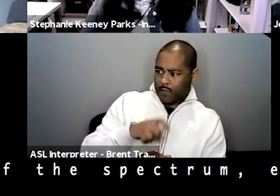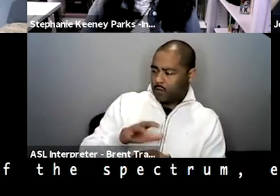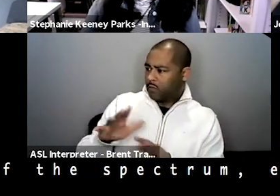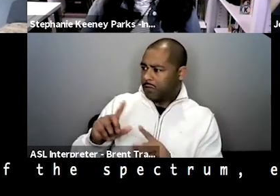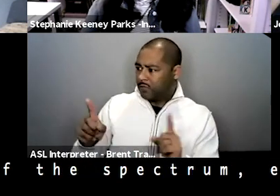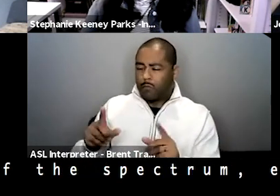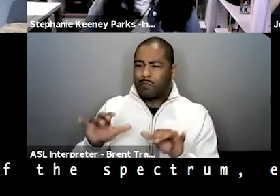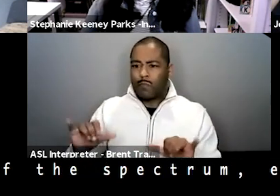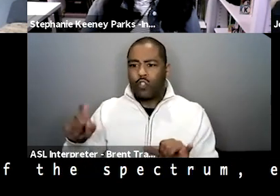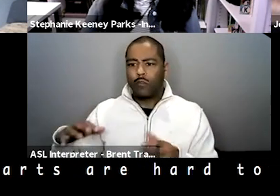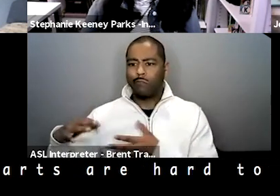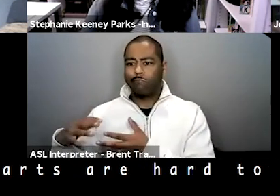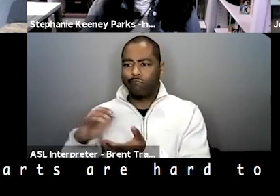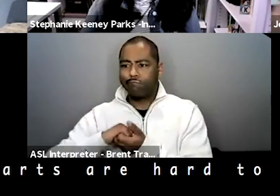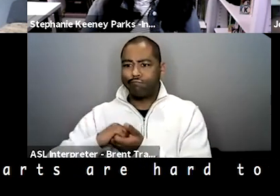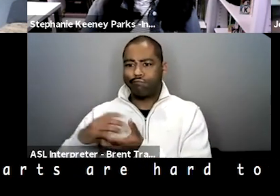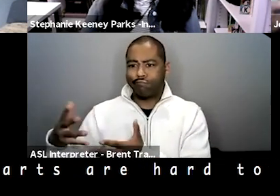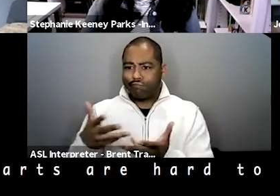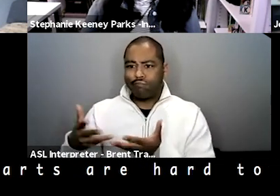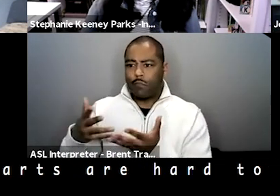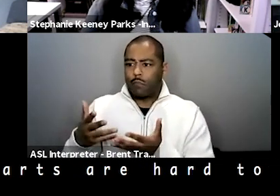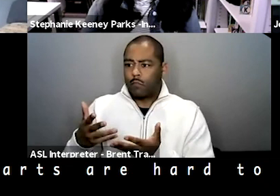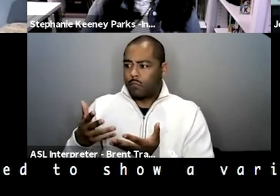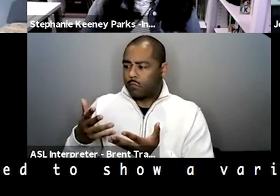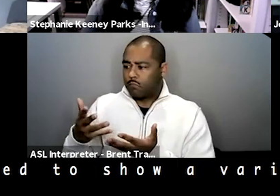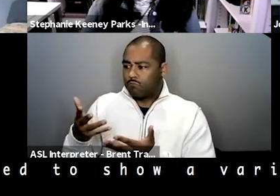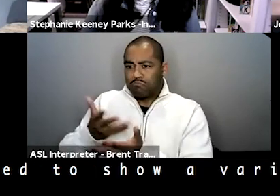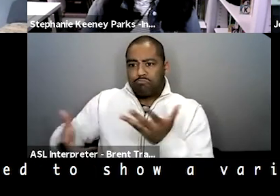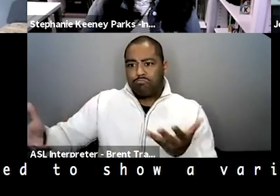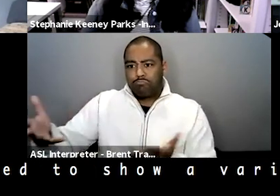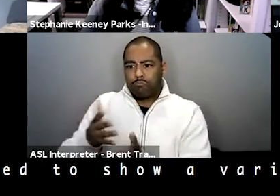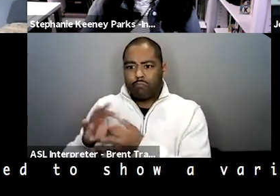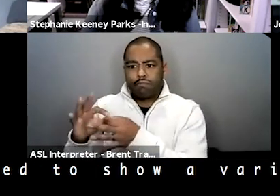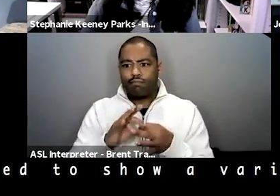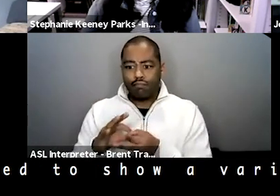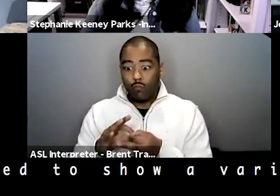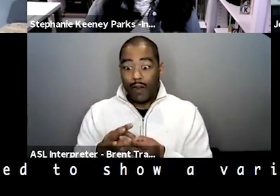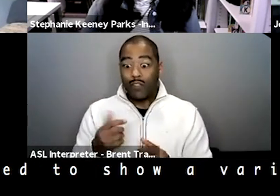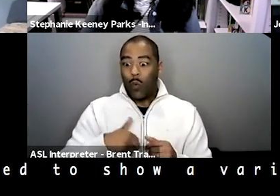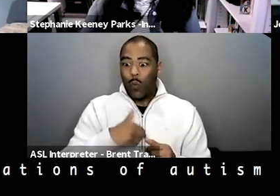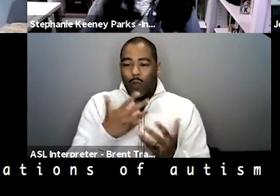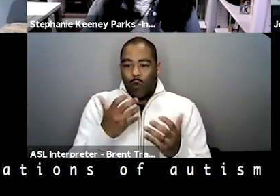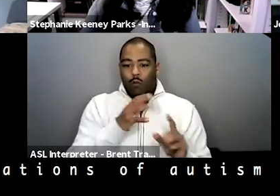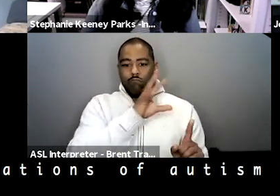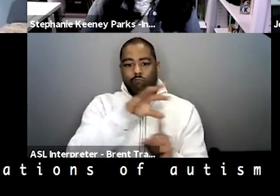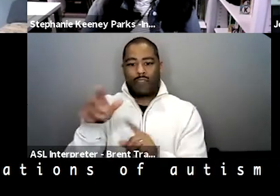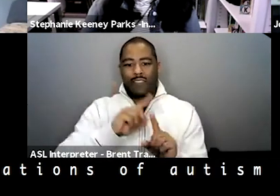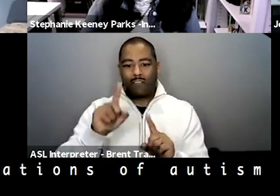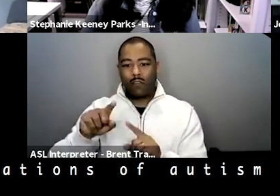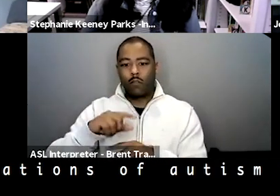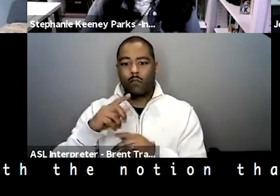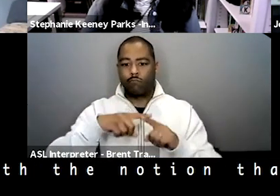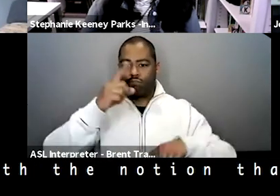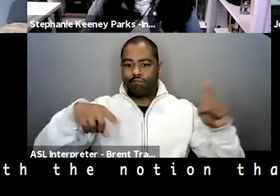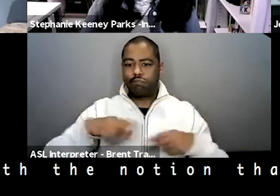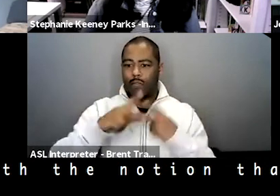of the spectrum, whose parts are hard to define, but we wanted to show a variety of presentations of autism